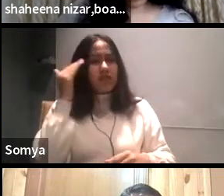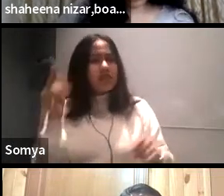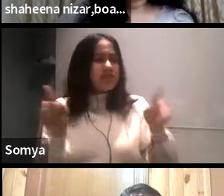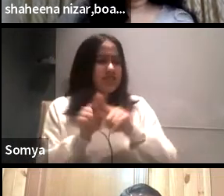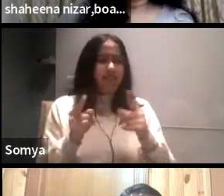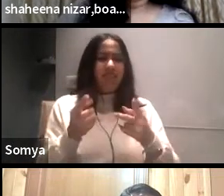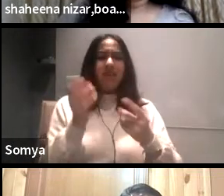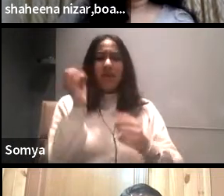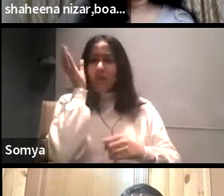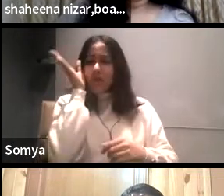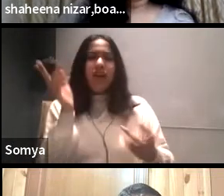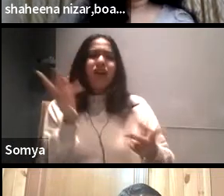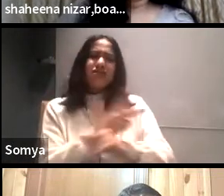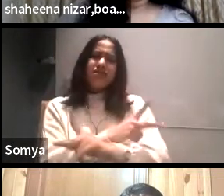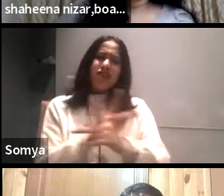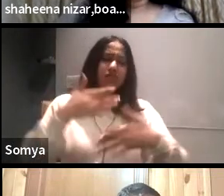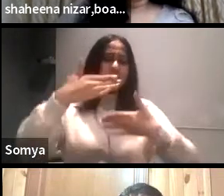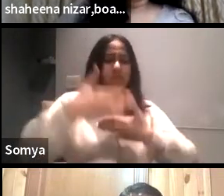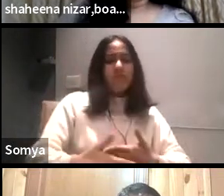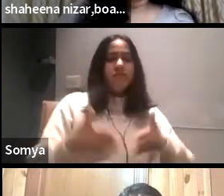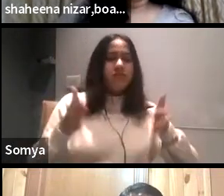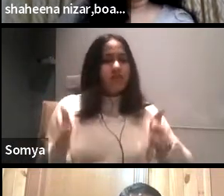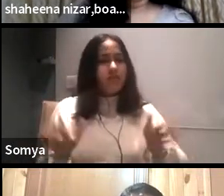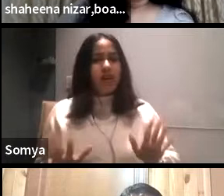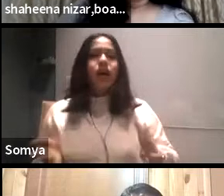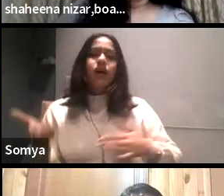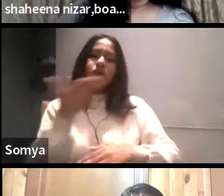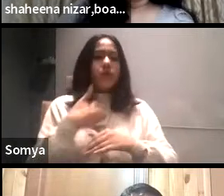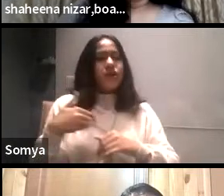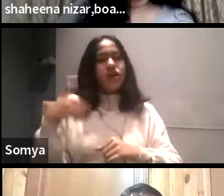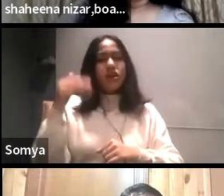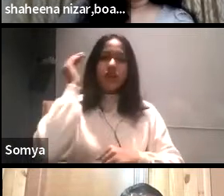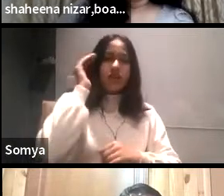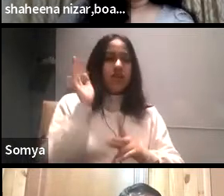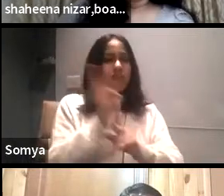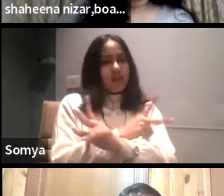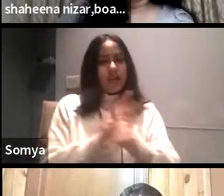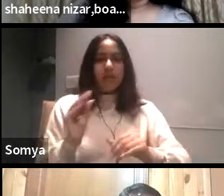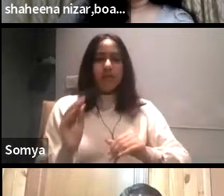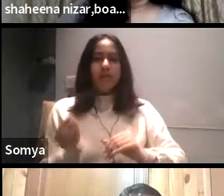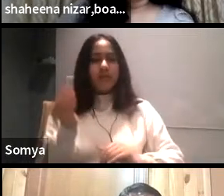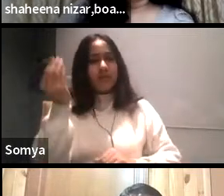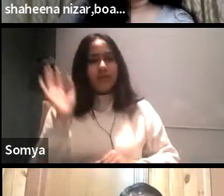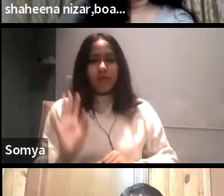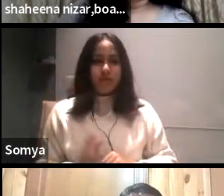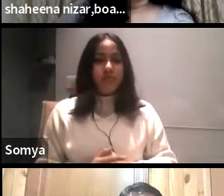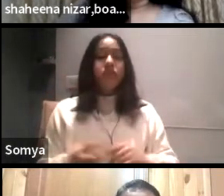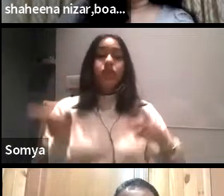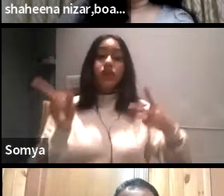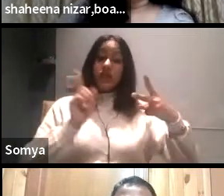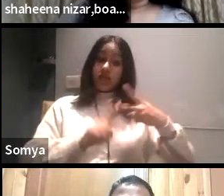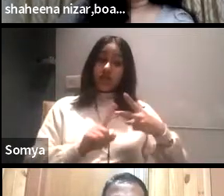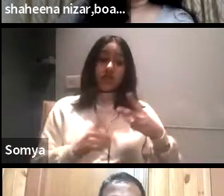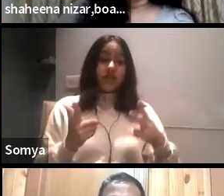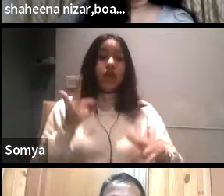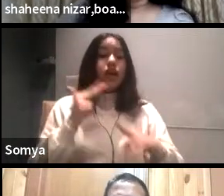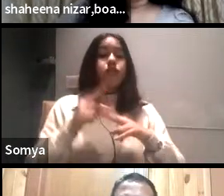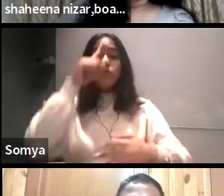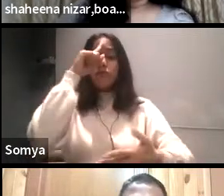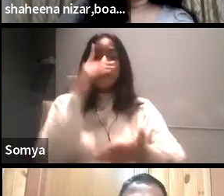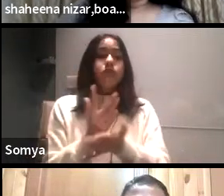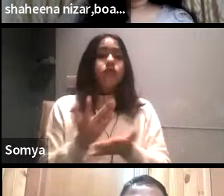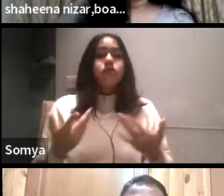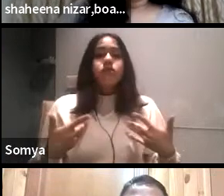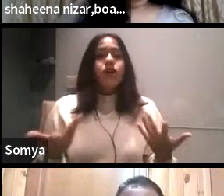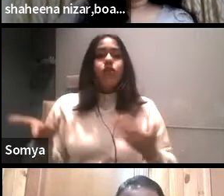diagnosis, awareness, a lot of limitations. We are getting there. We are getting a lot more better. Second thing is, what I believe is